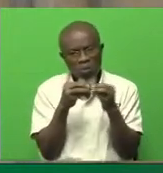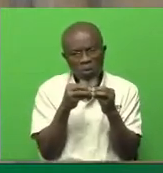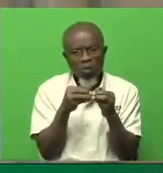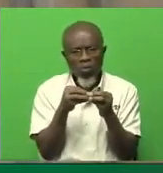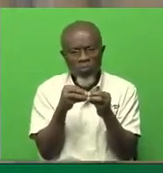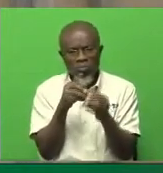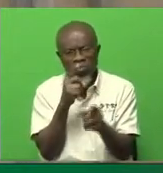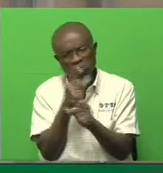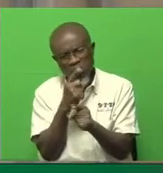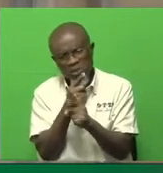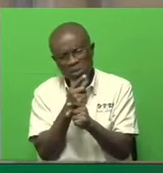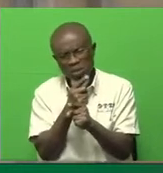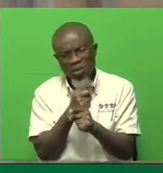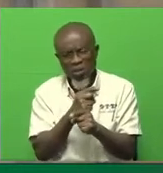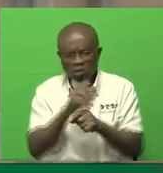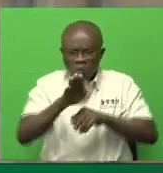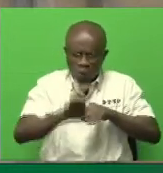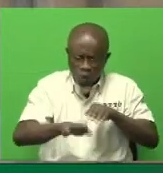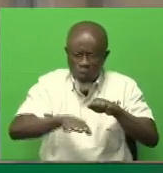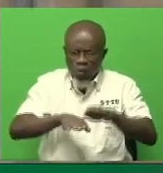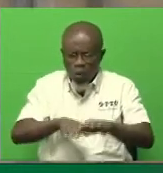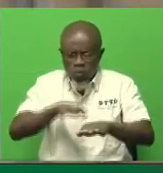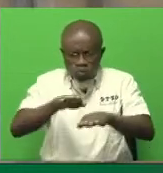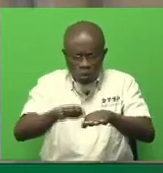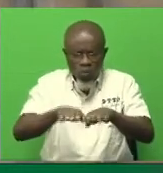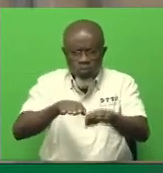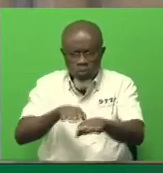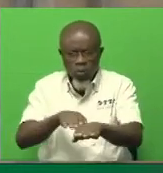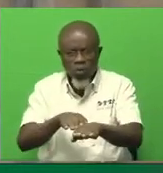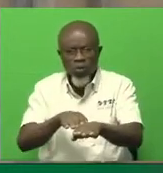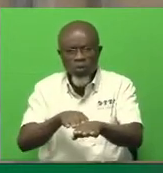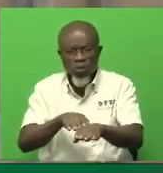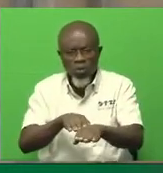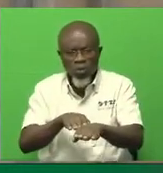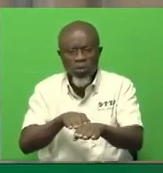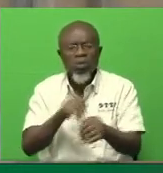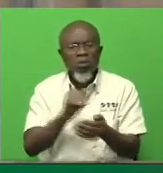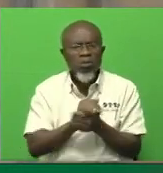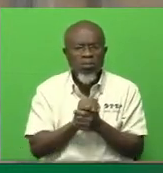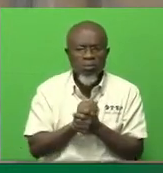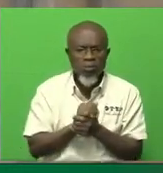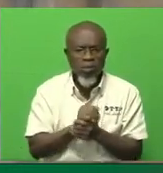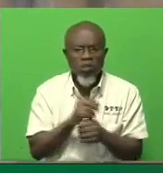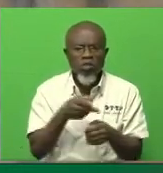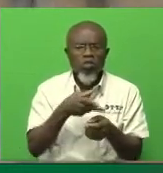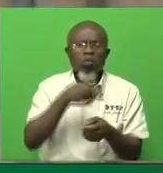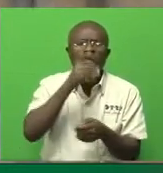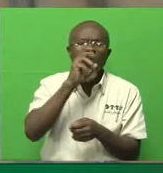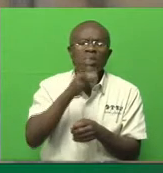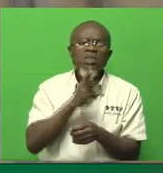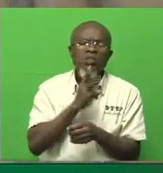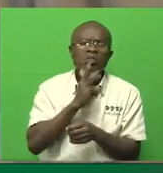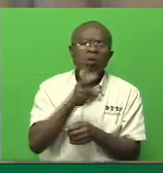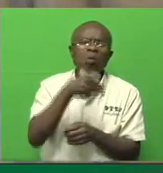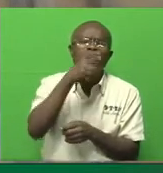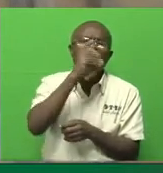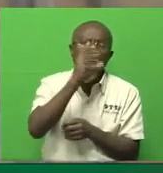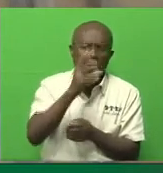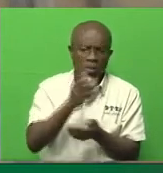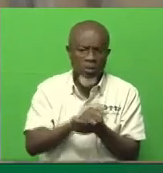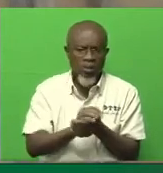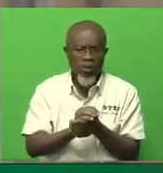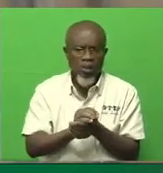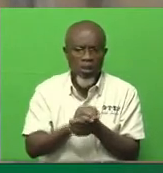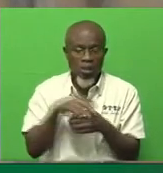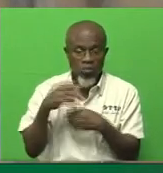and we are asking the population to partner with us under this TT moves initiative we are going to be taking it